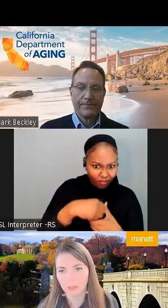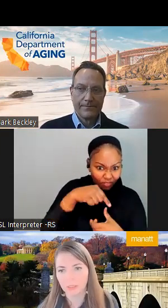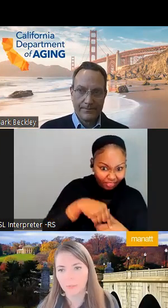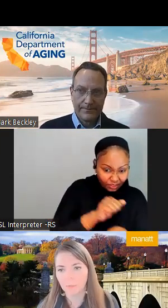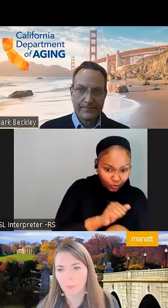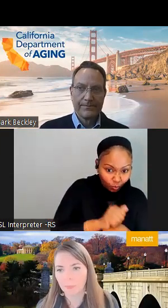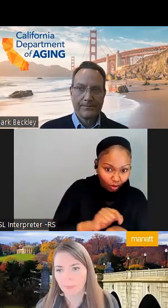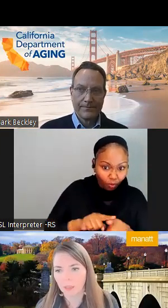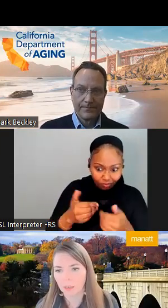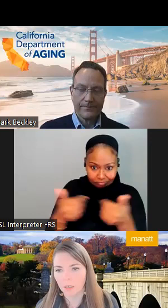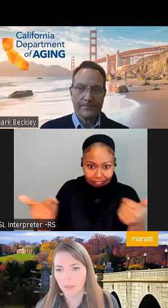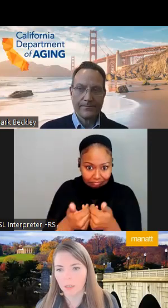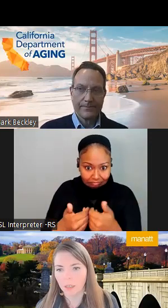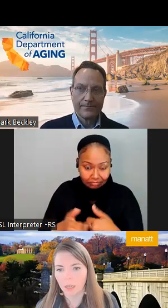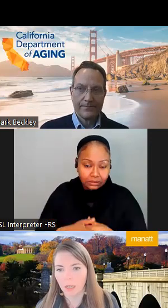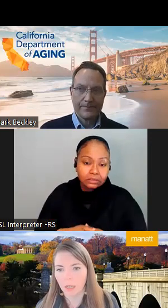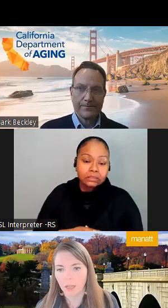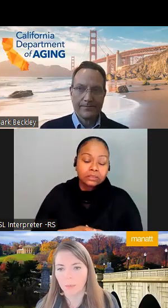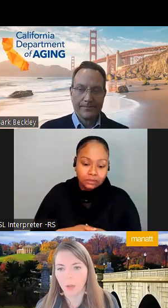review.